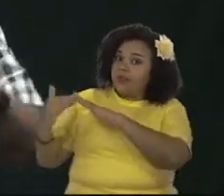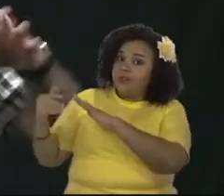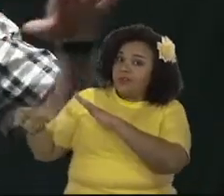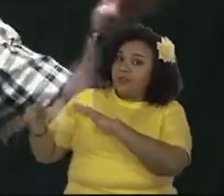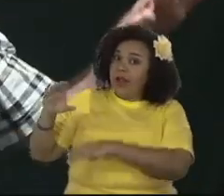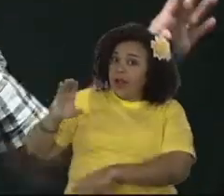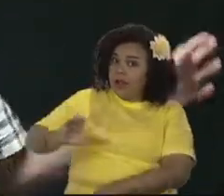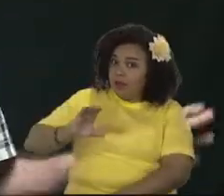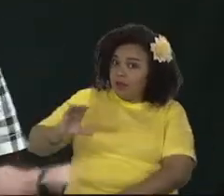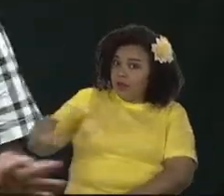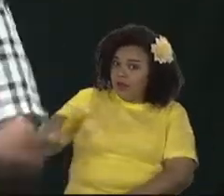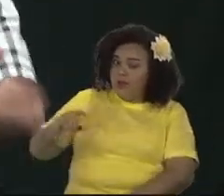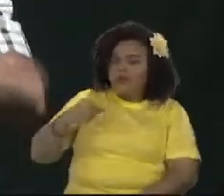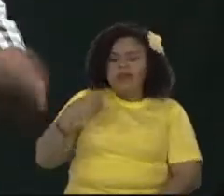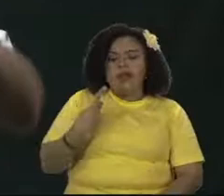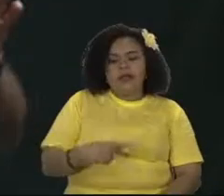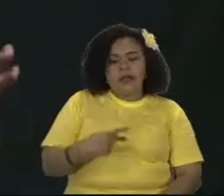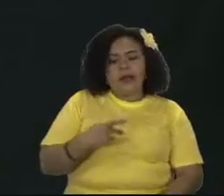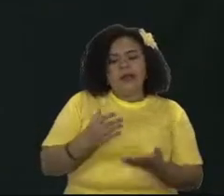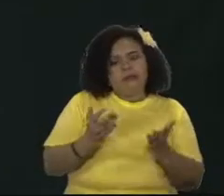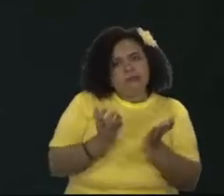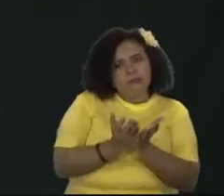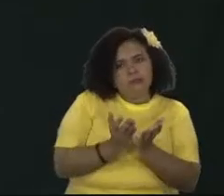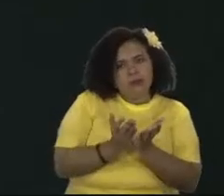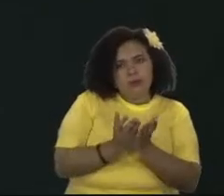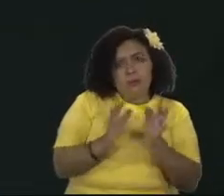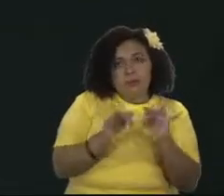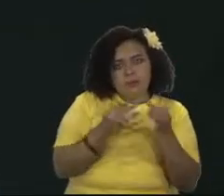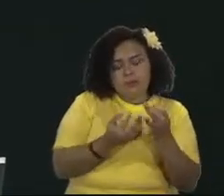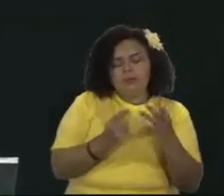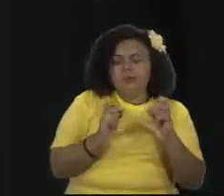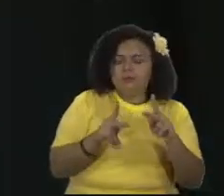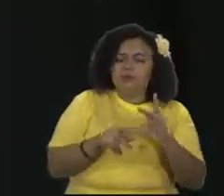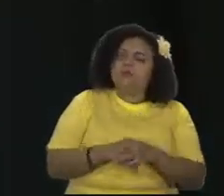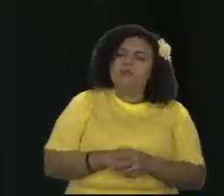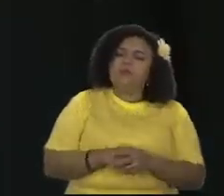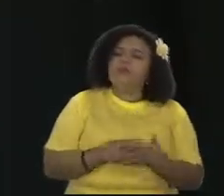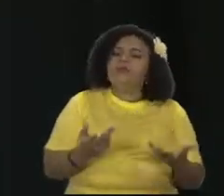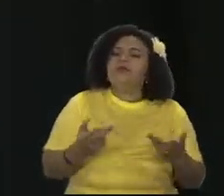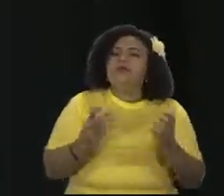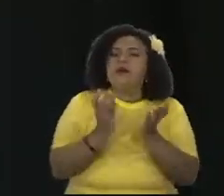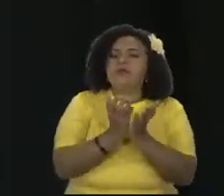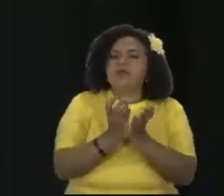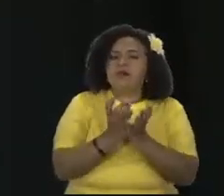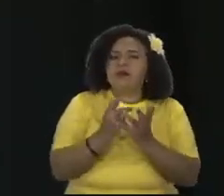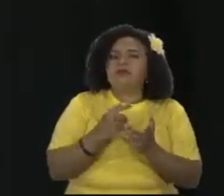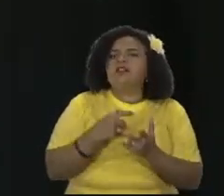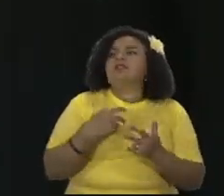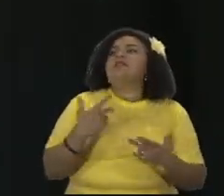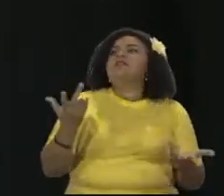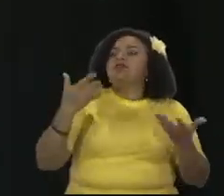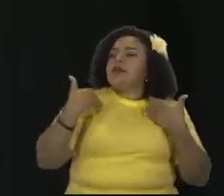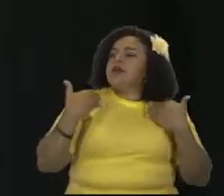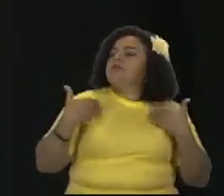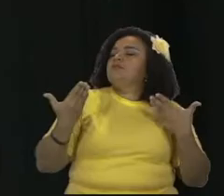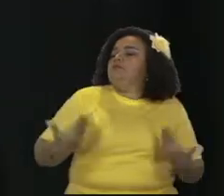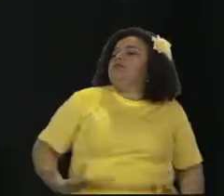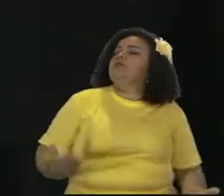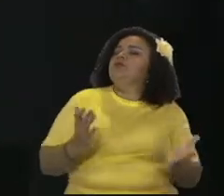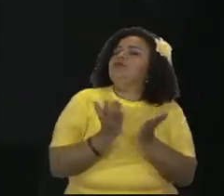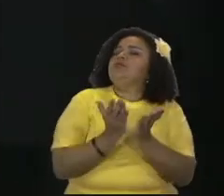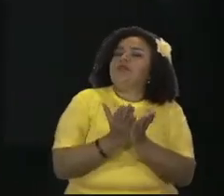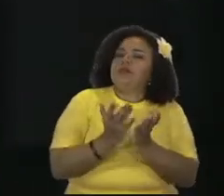believed Christ and those who were Catholic. was either you